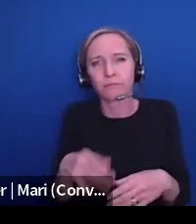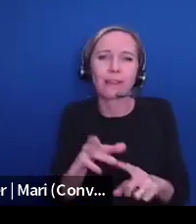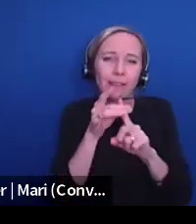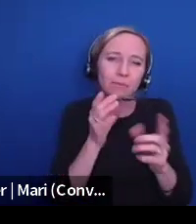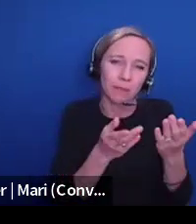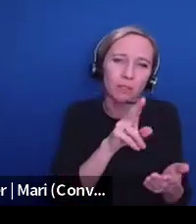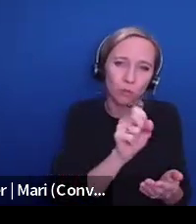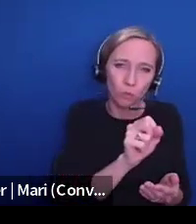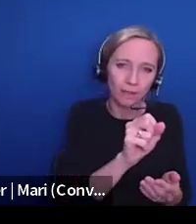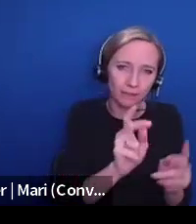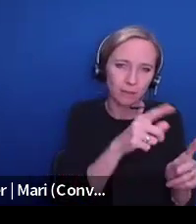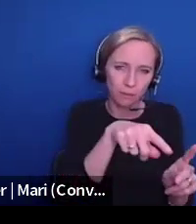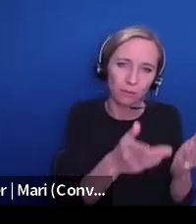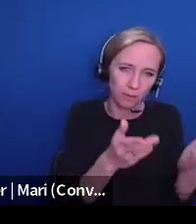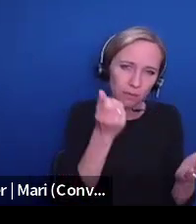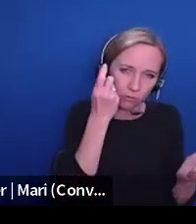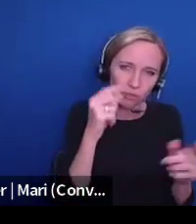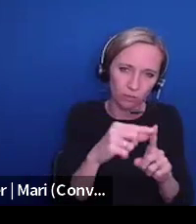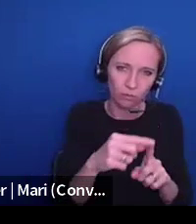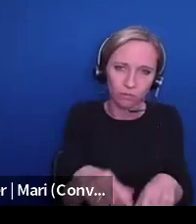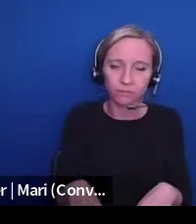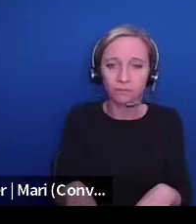States. But